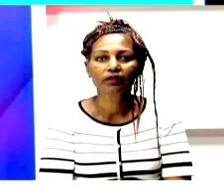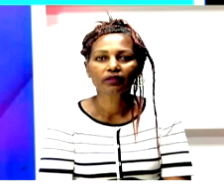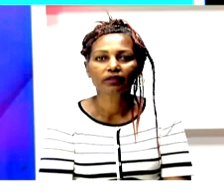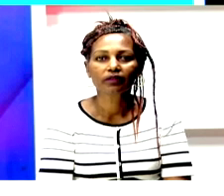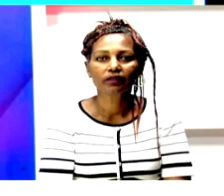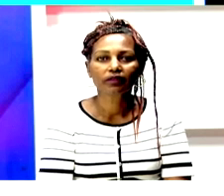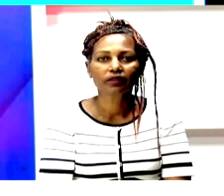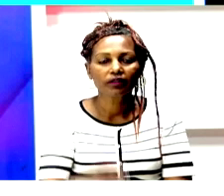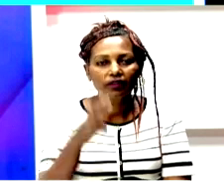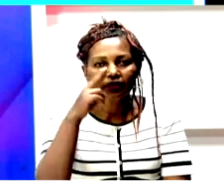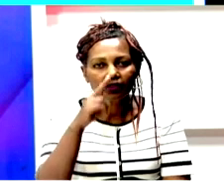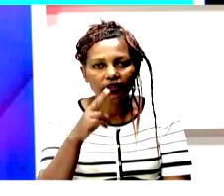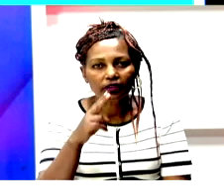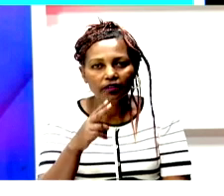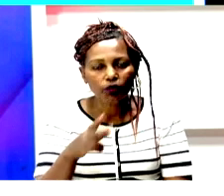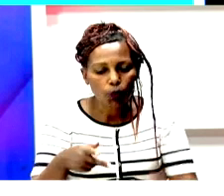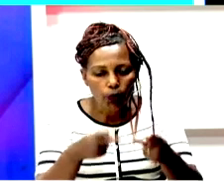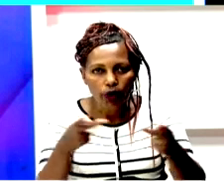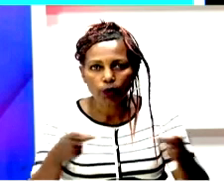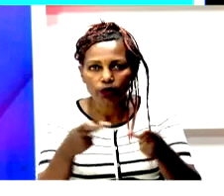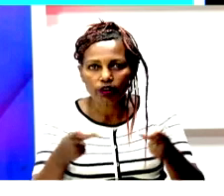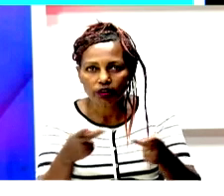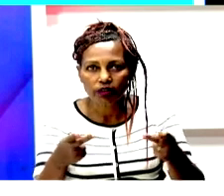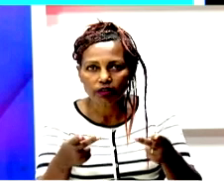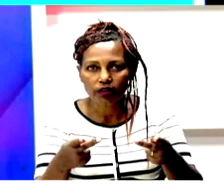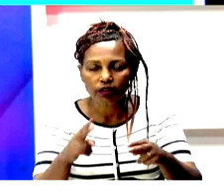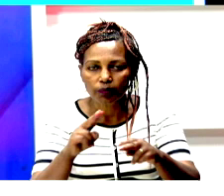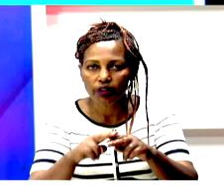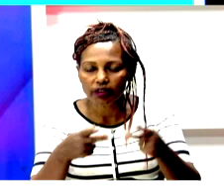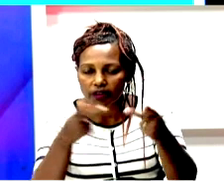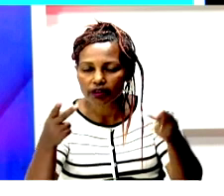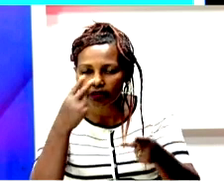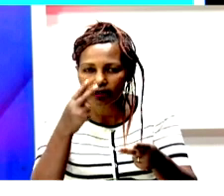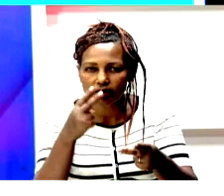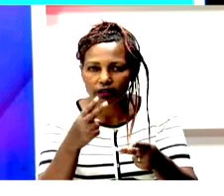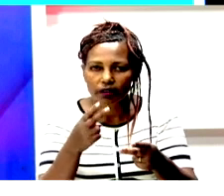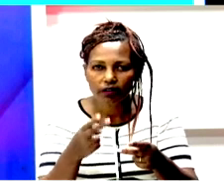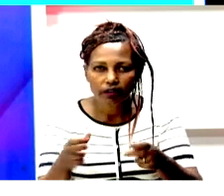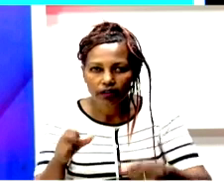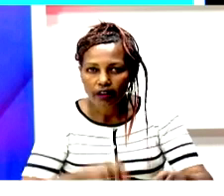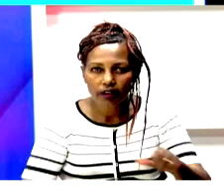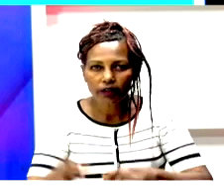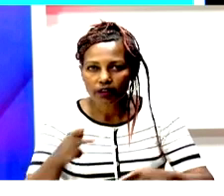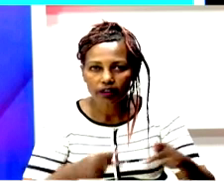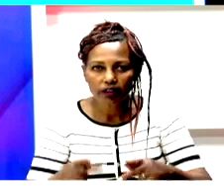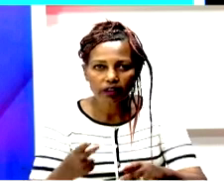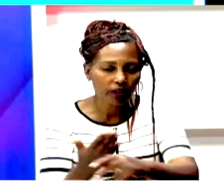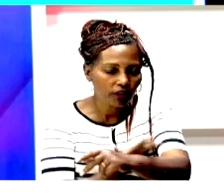See the position of grass in the first active sentence and in the second active